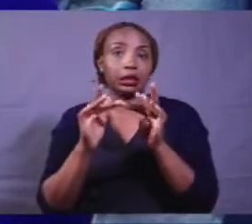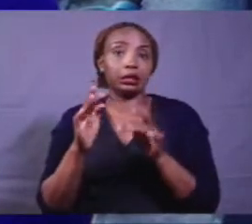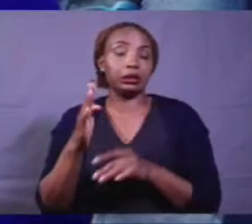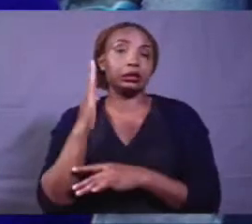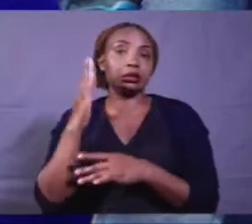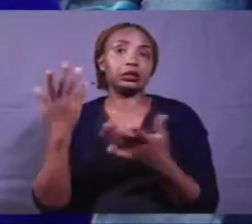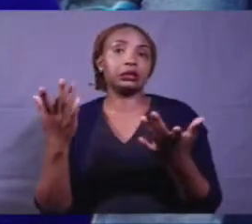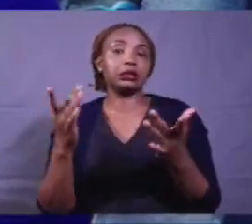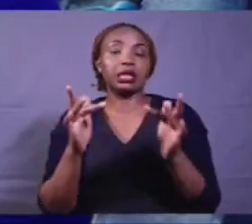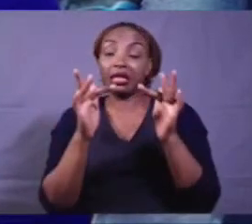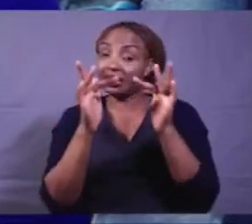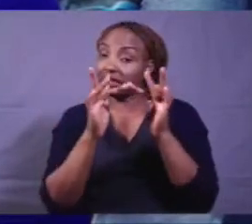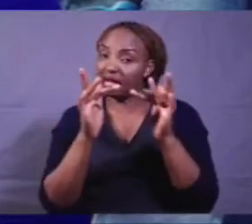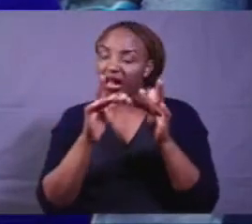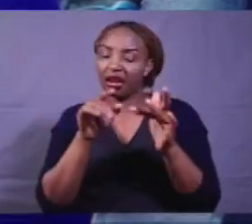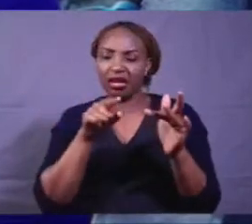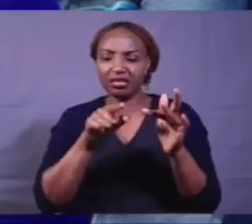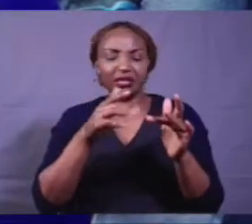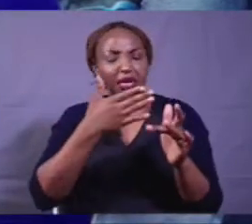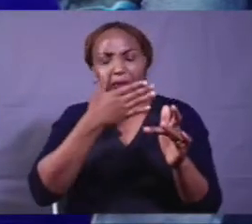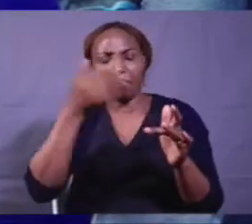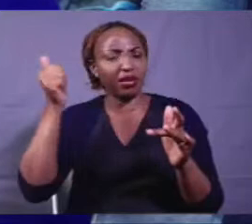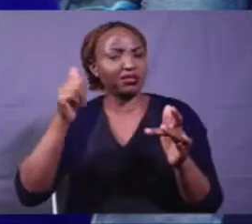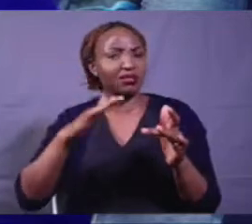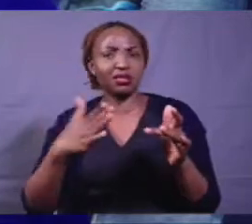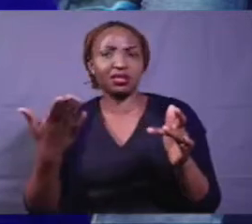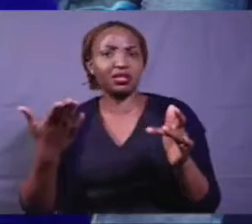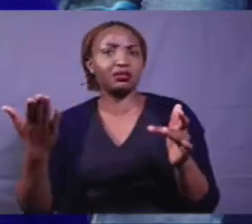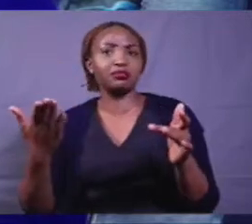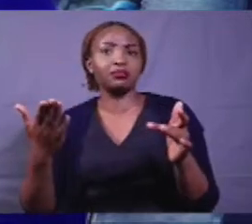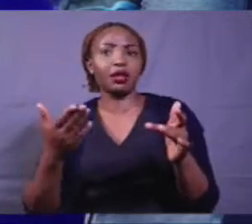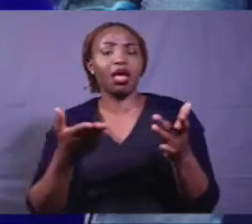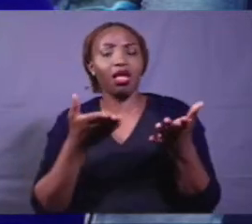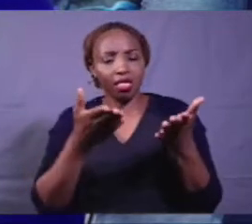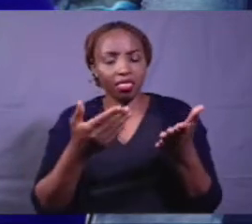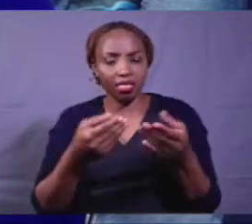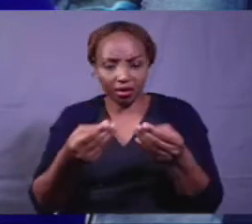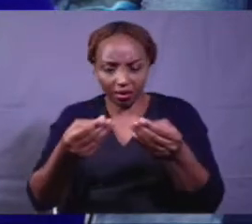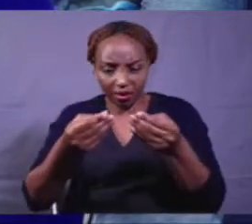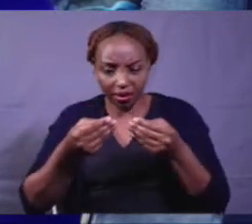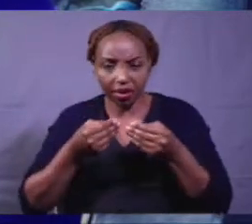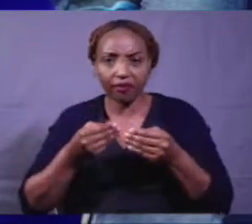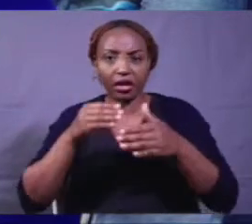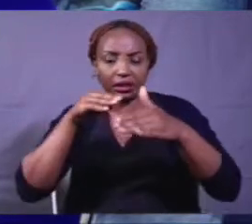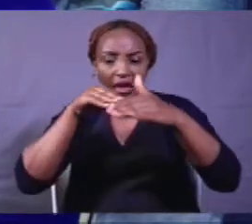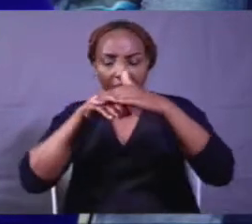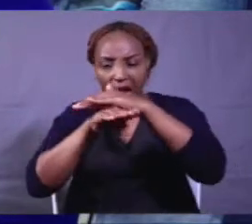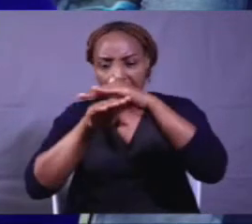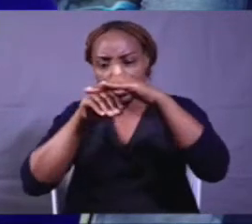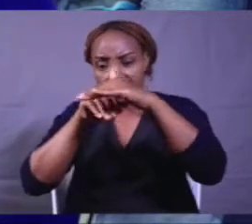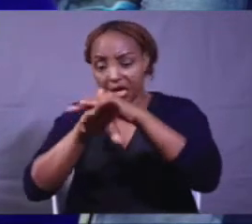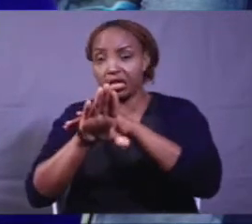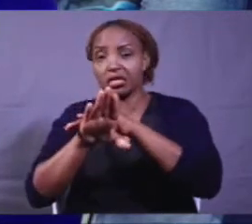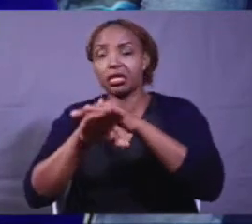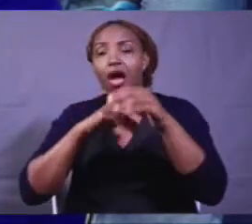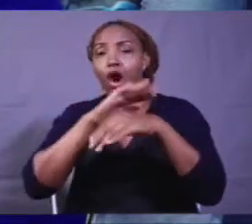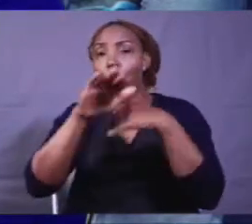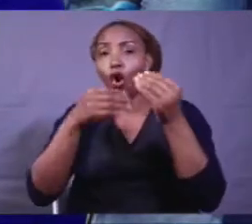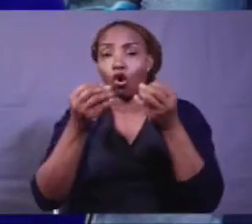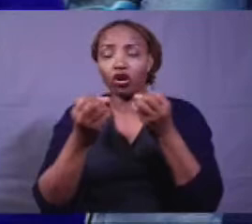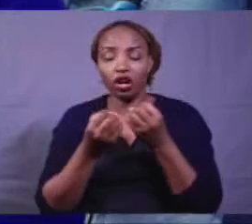us, because it has given us access to information that we would not have had unless we had to travel